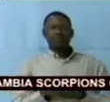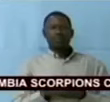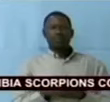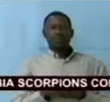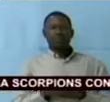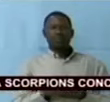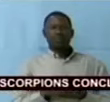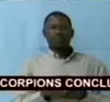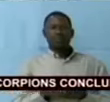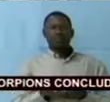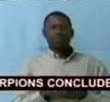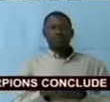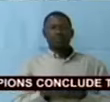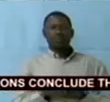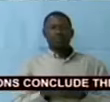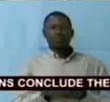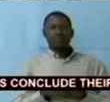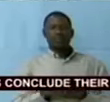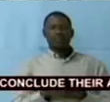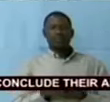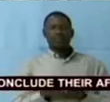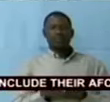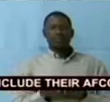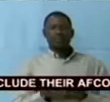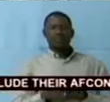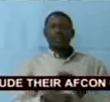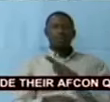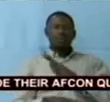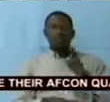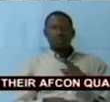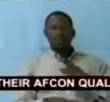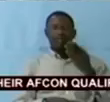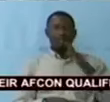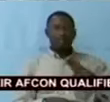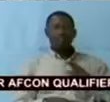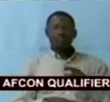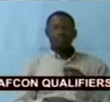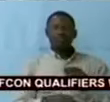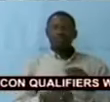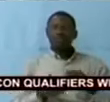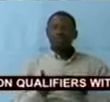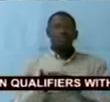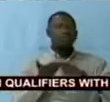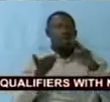Yeah, not from natural causes anyway.